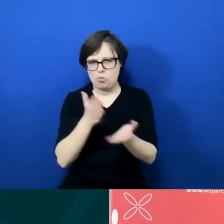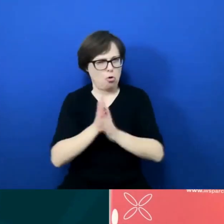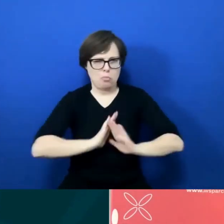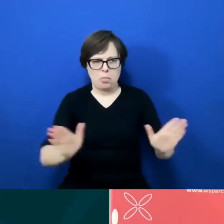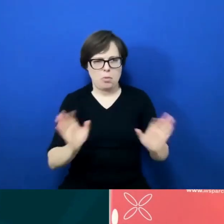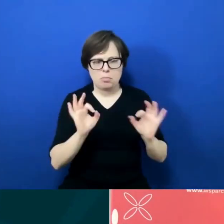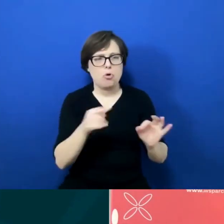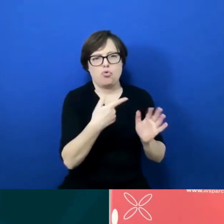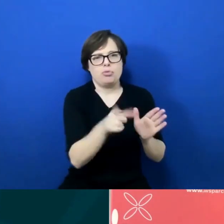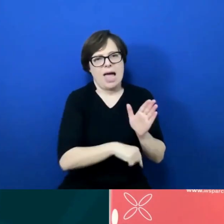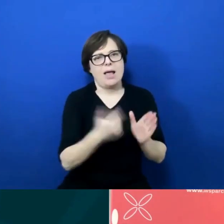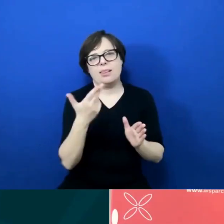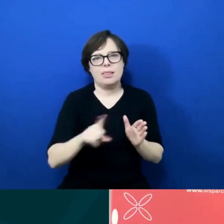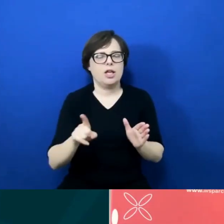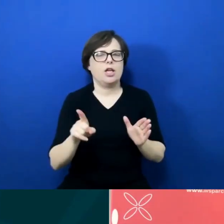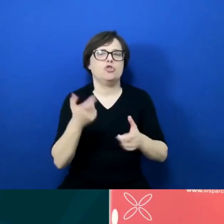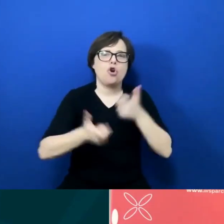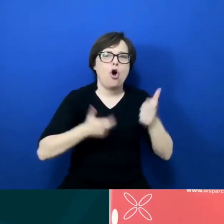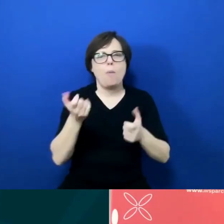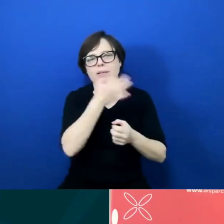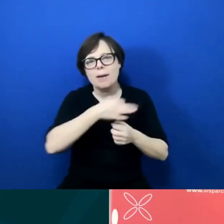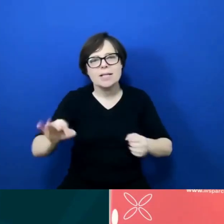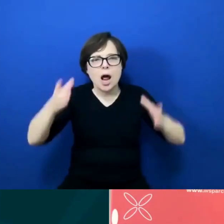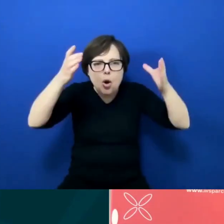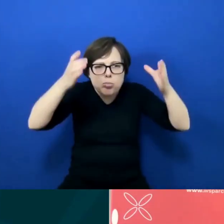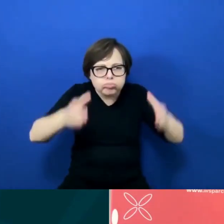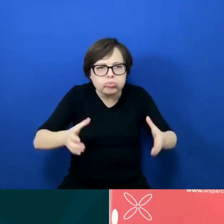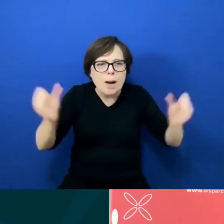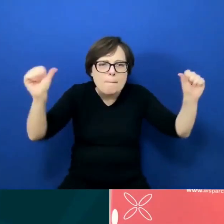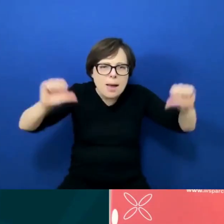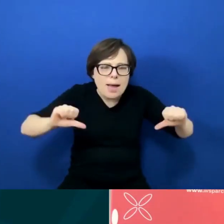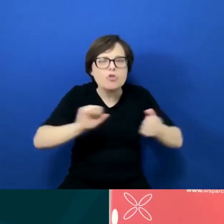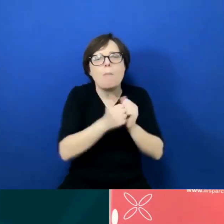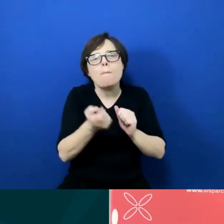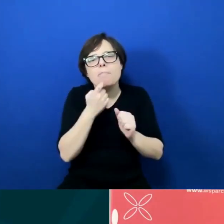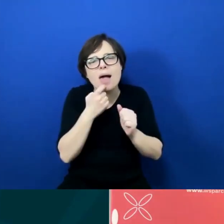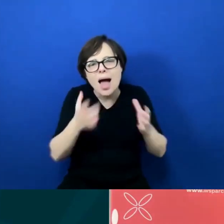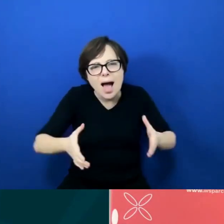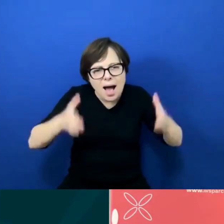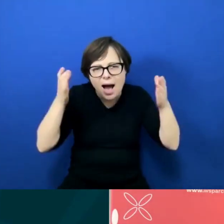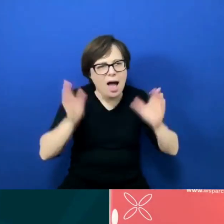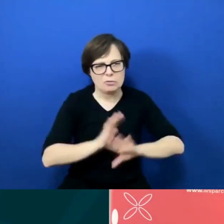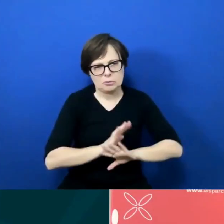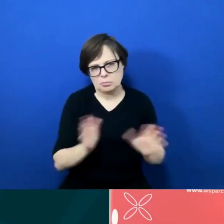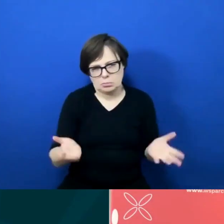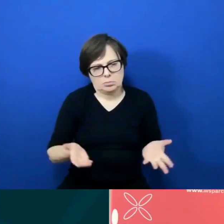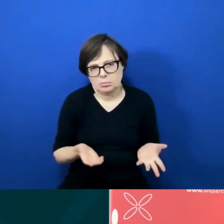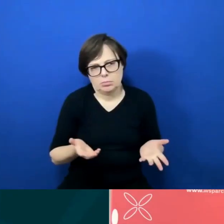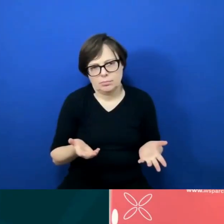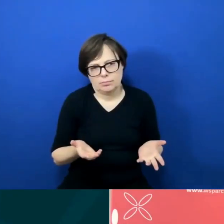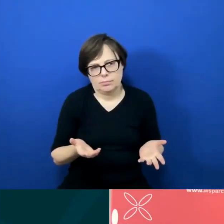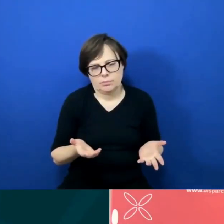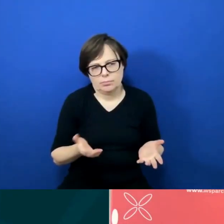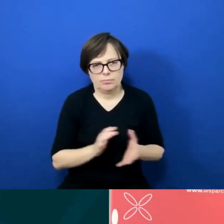or plastic containers, for example, to orient the roots.